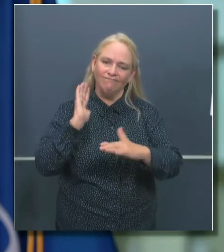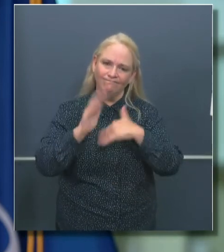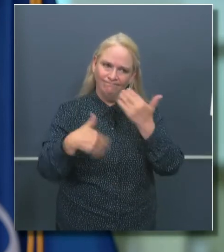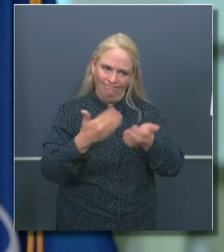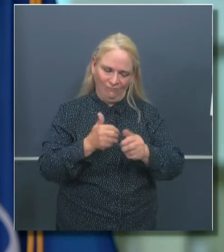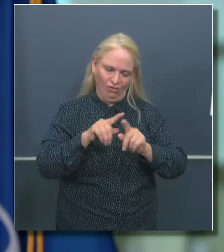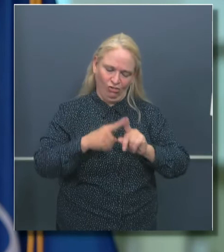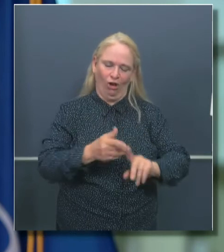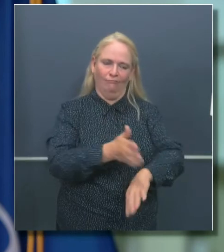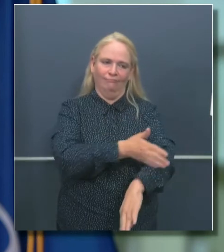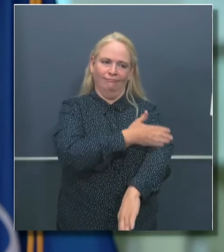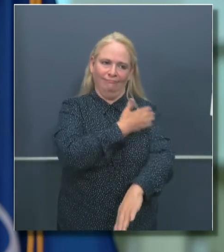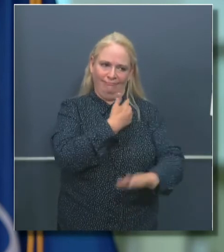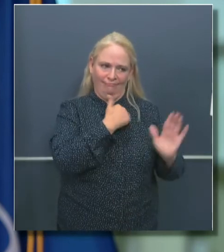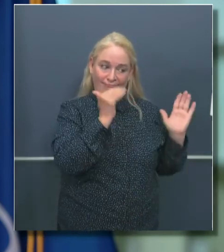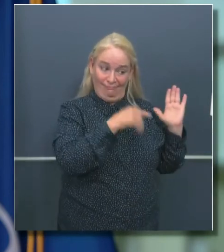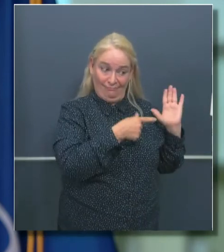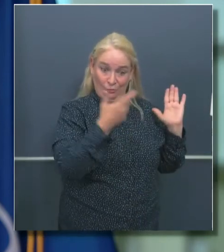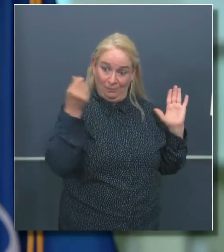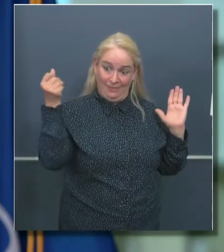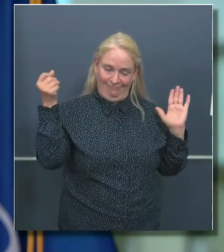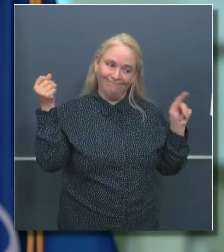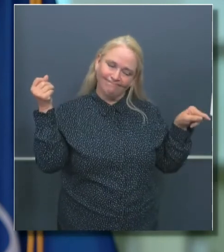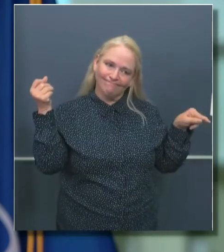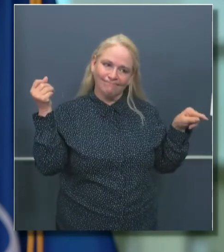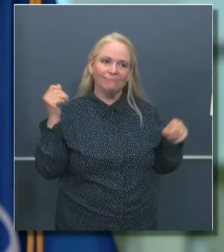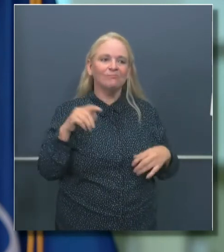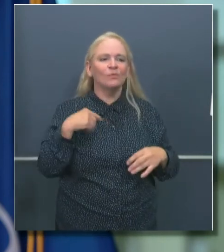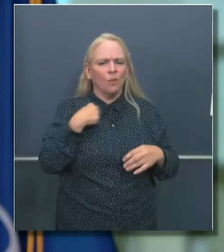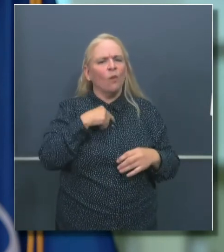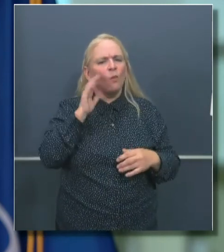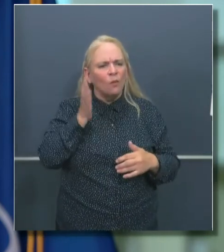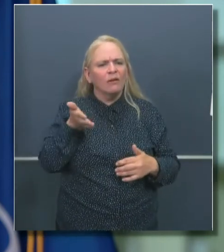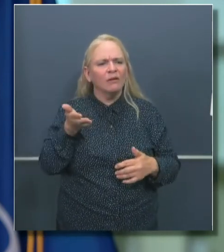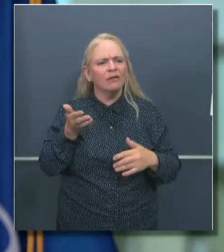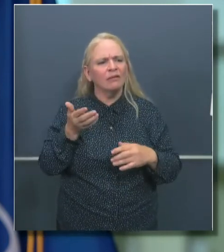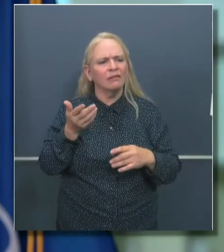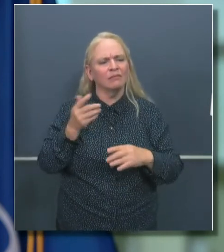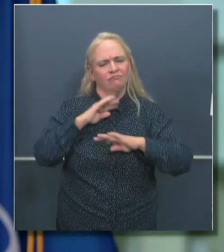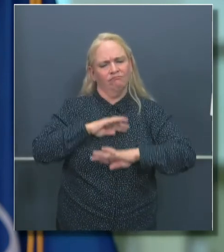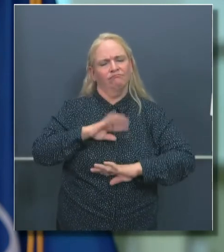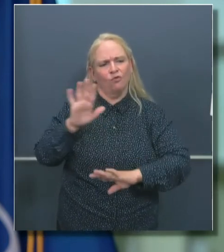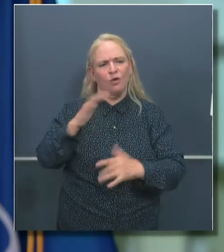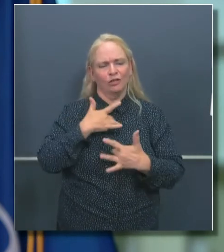also mitigate the concern that you referenced about their particular activities.